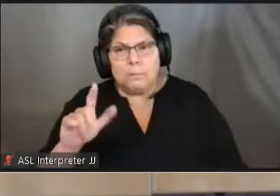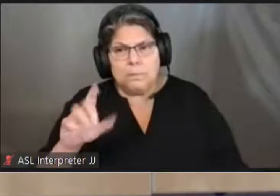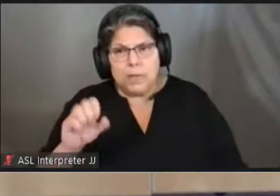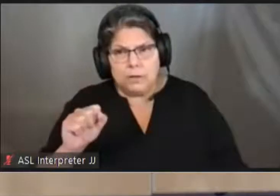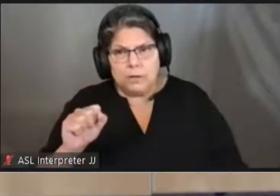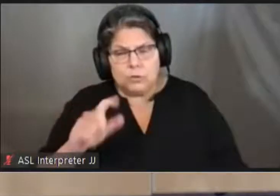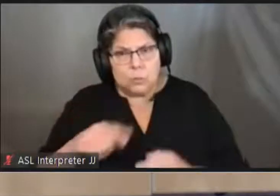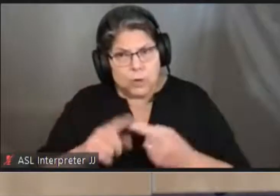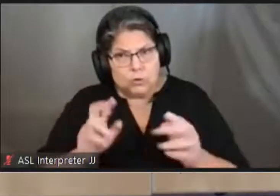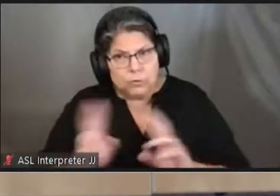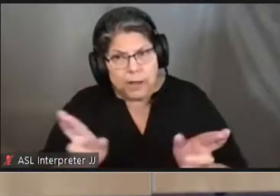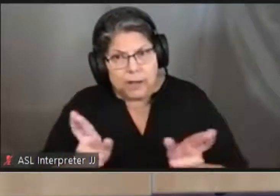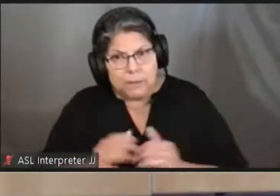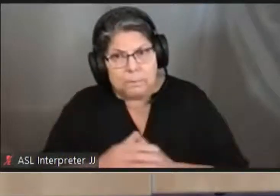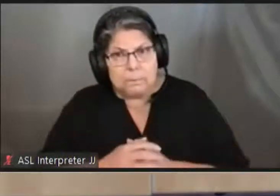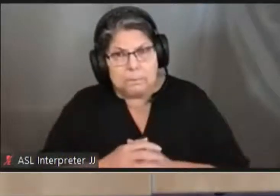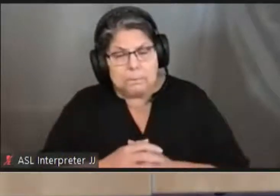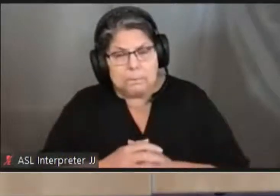unmute.